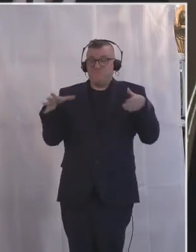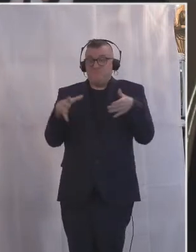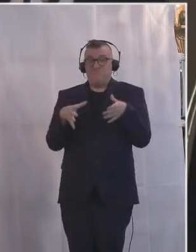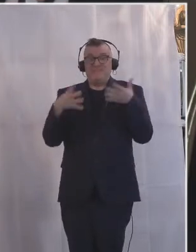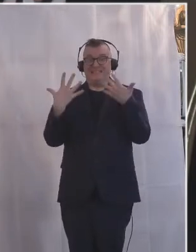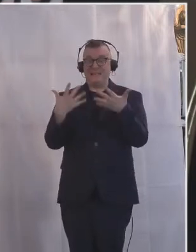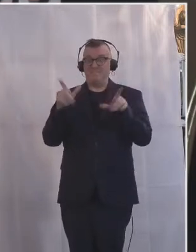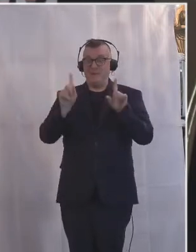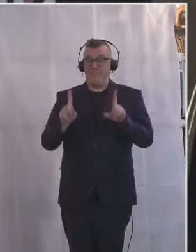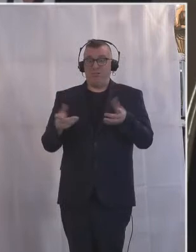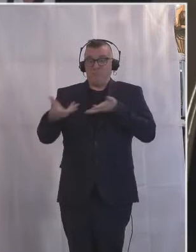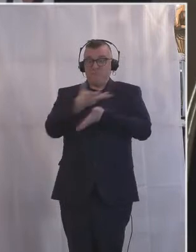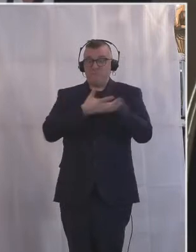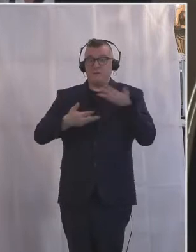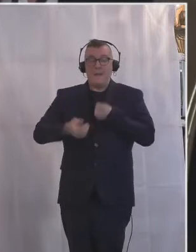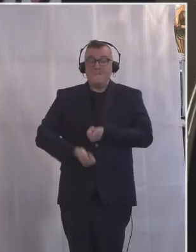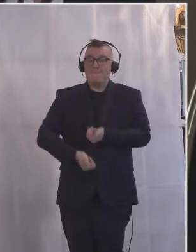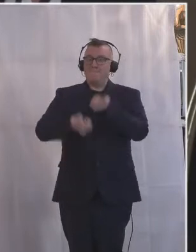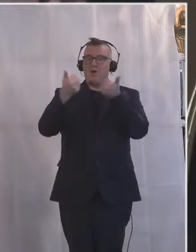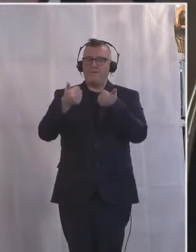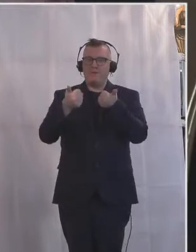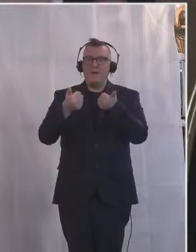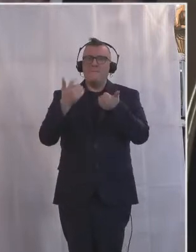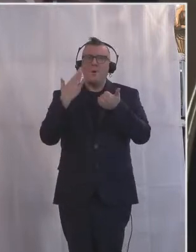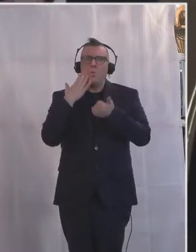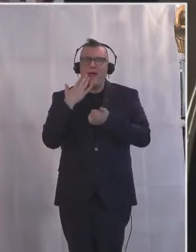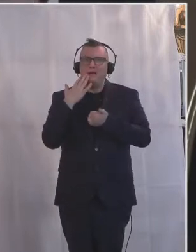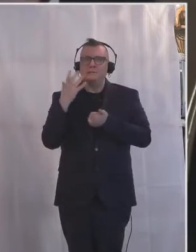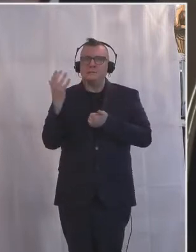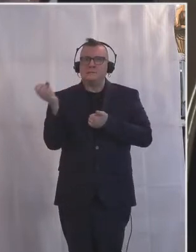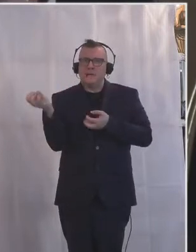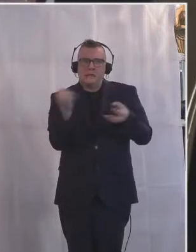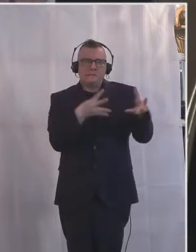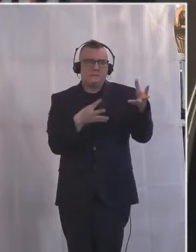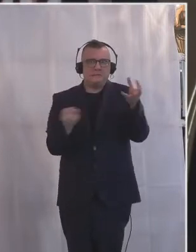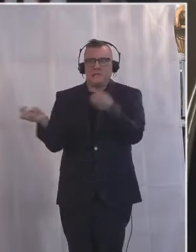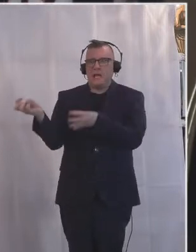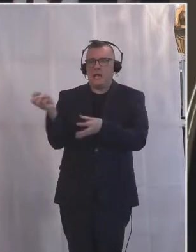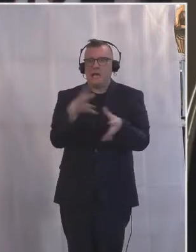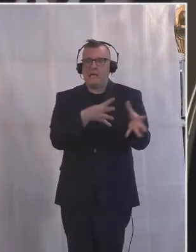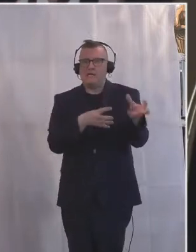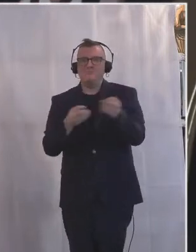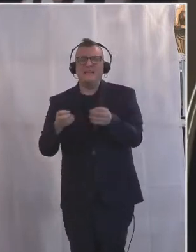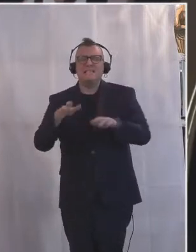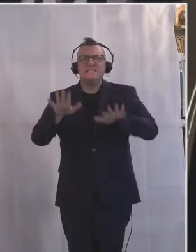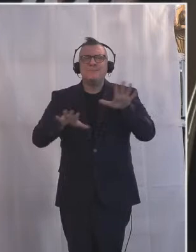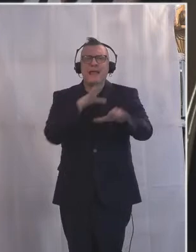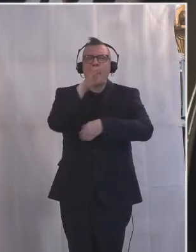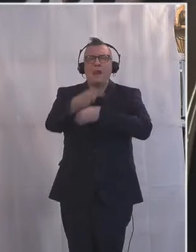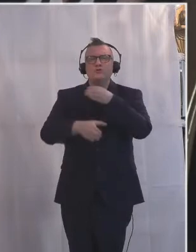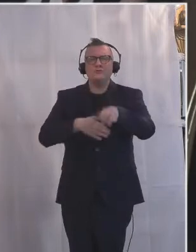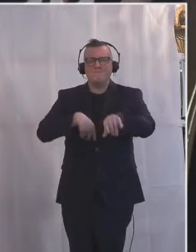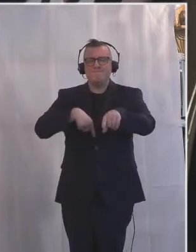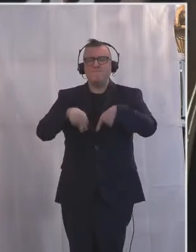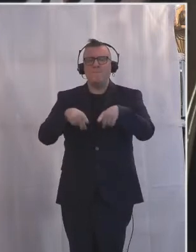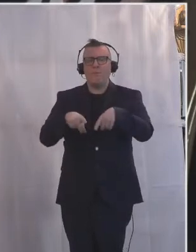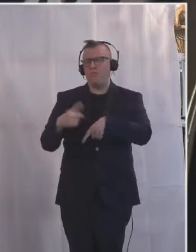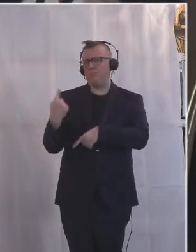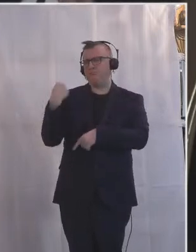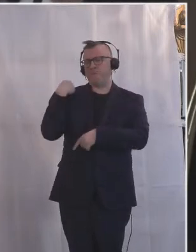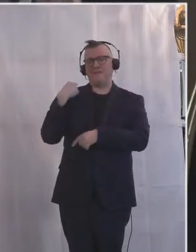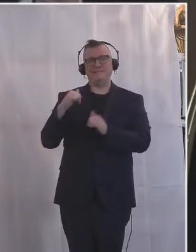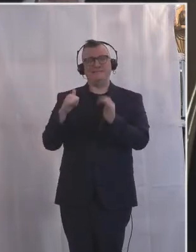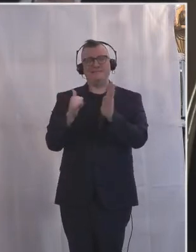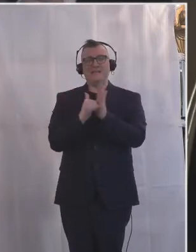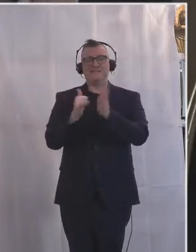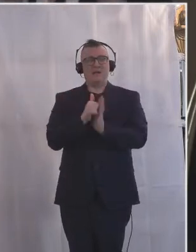whoa, they're passing the ball. It's like, who was it, Arsenal on Saturday night?